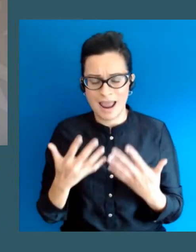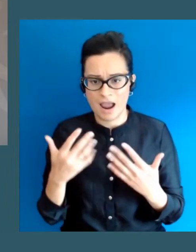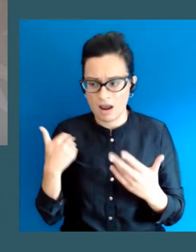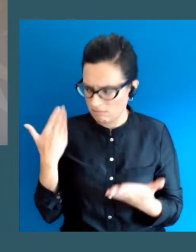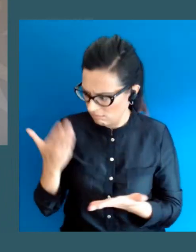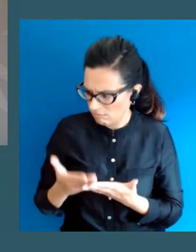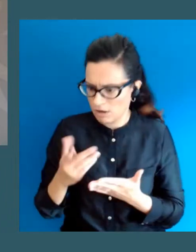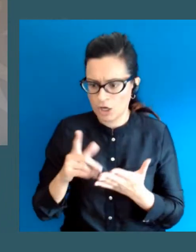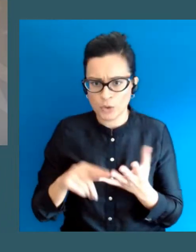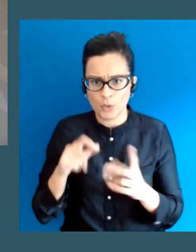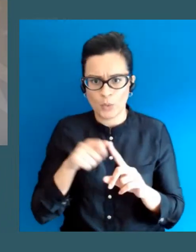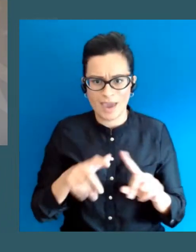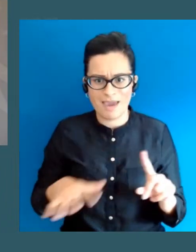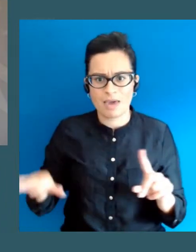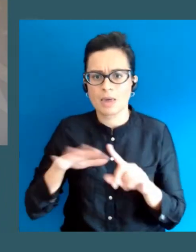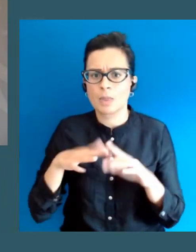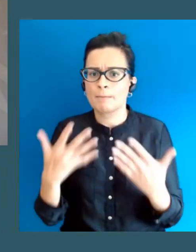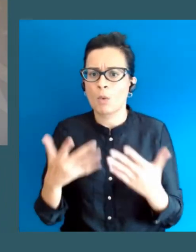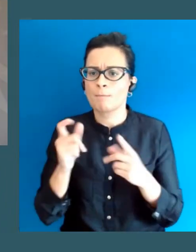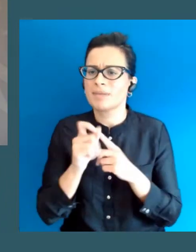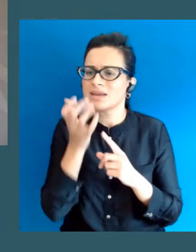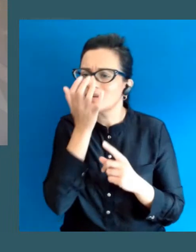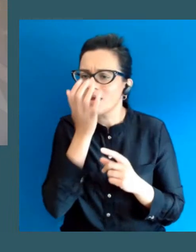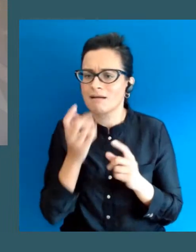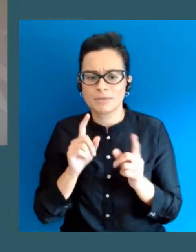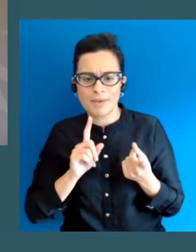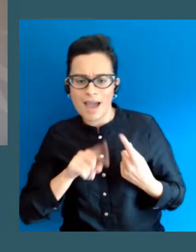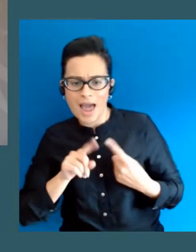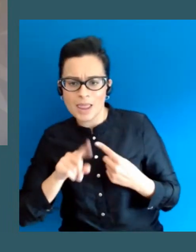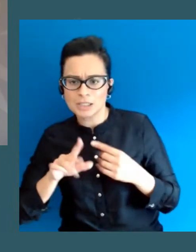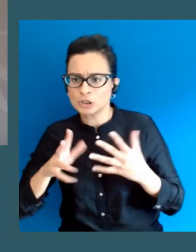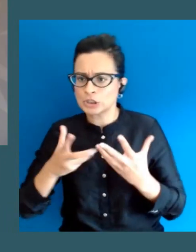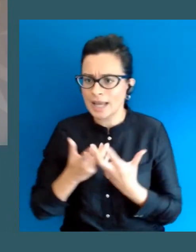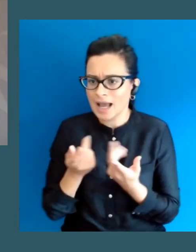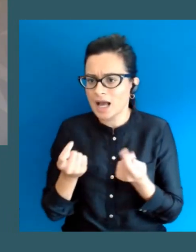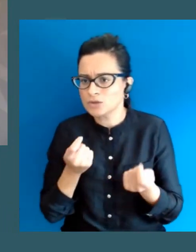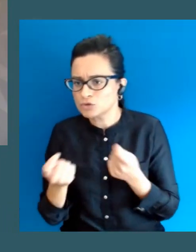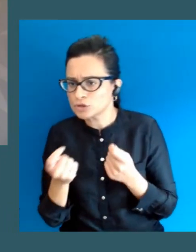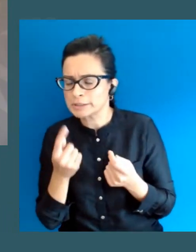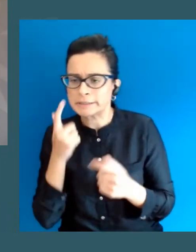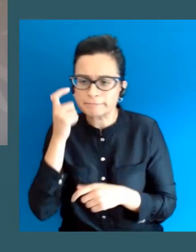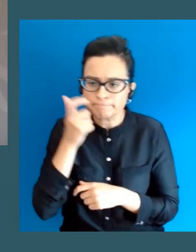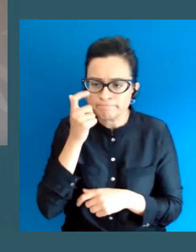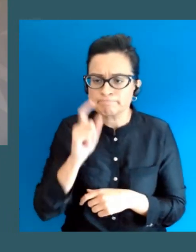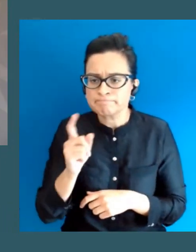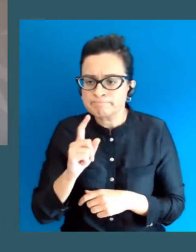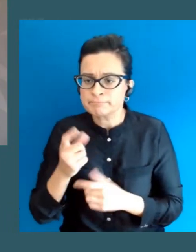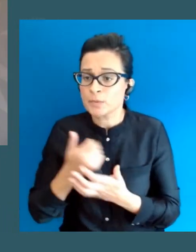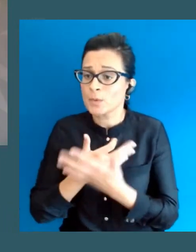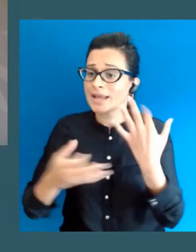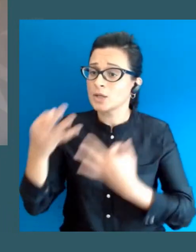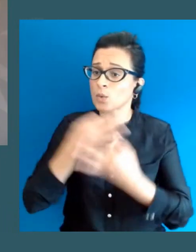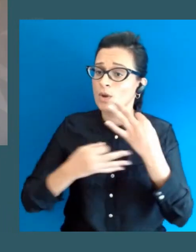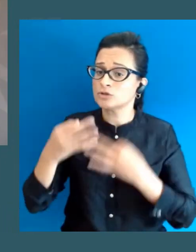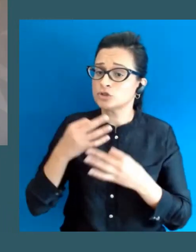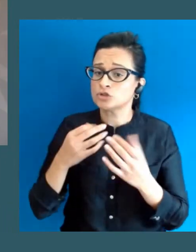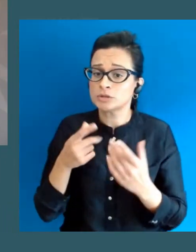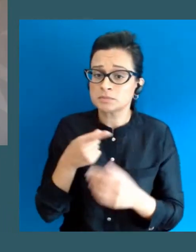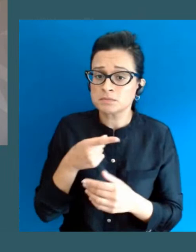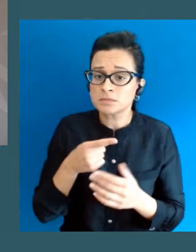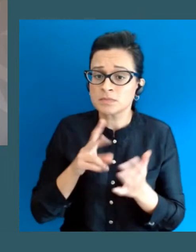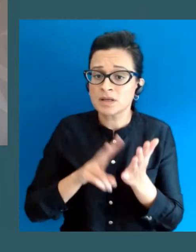the moment. I'll invite anyone to offer some questions over to Viva. Please submit them via